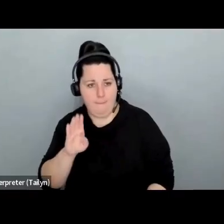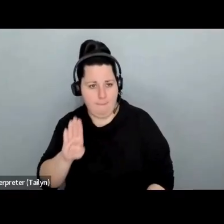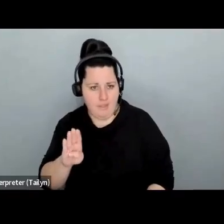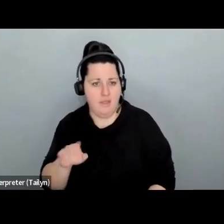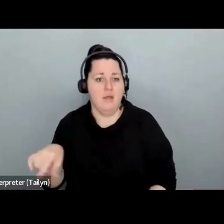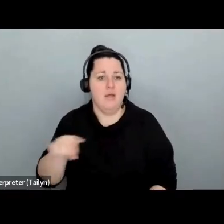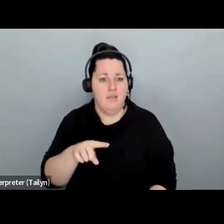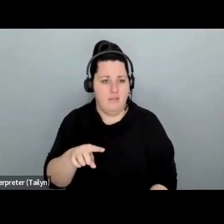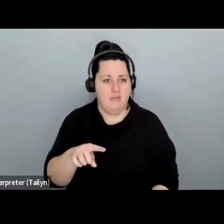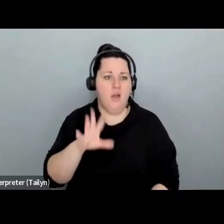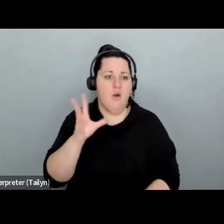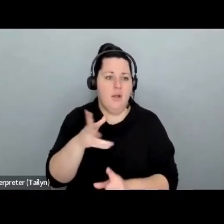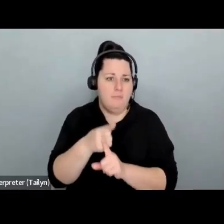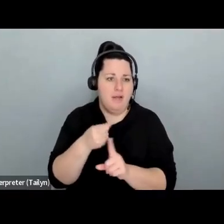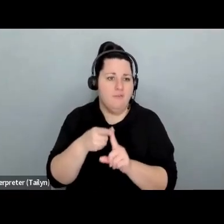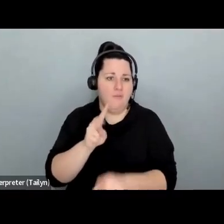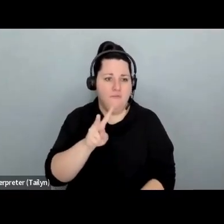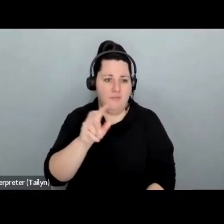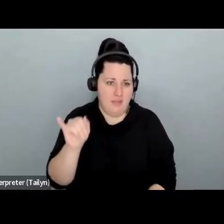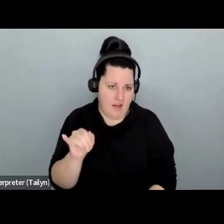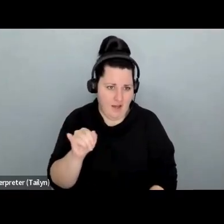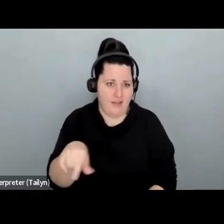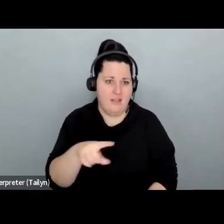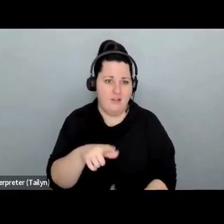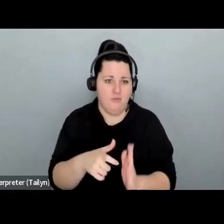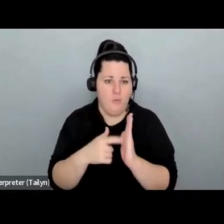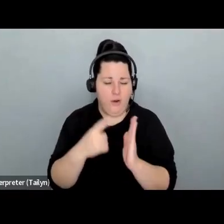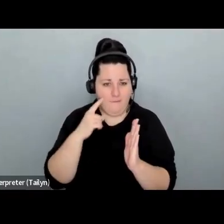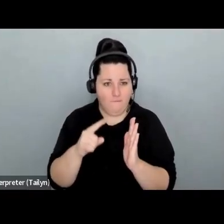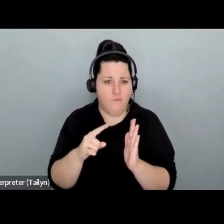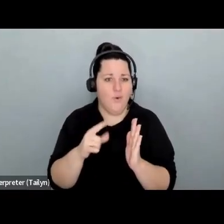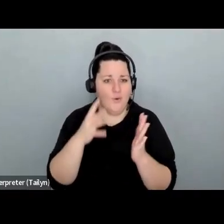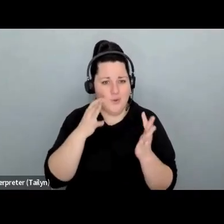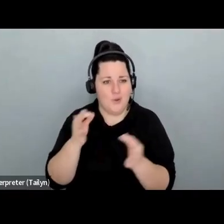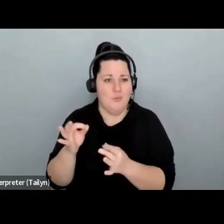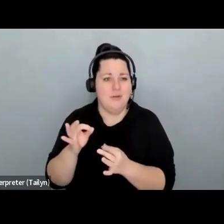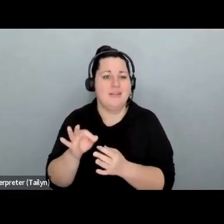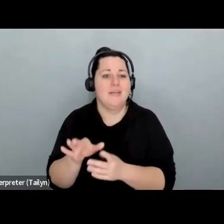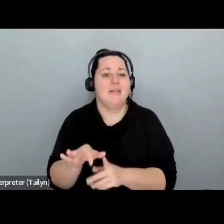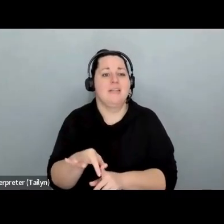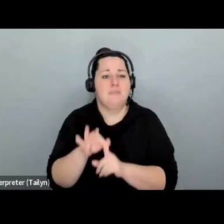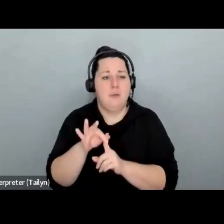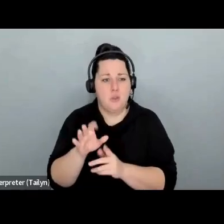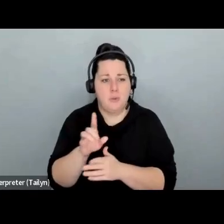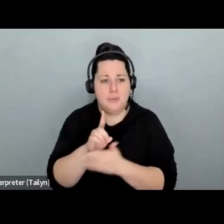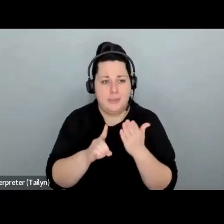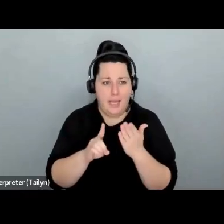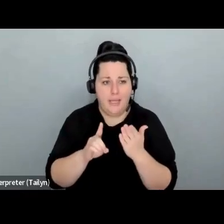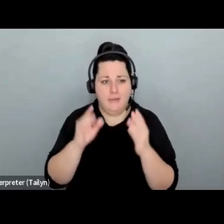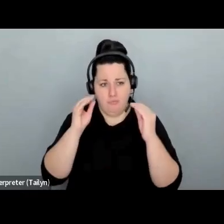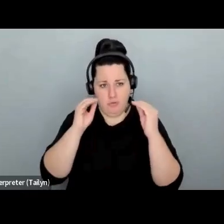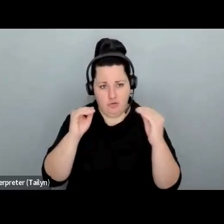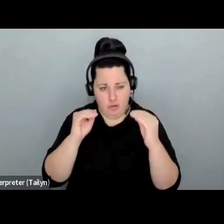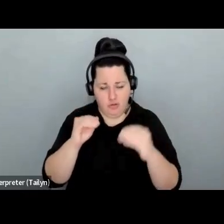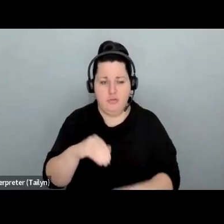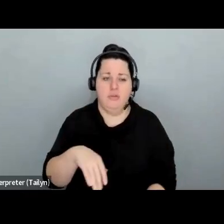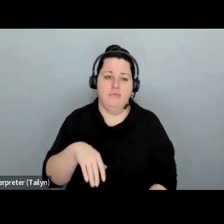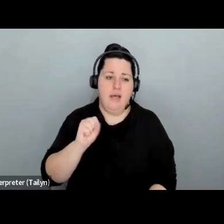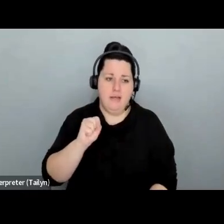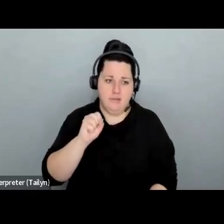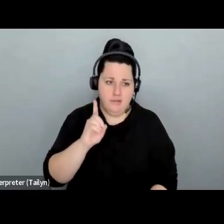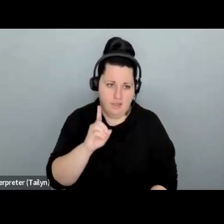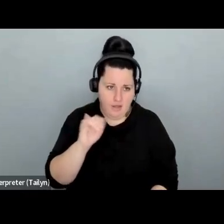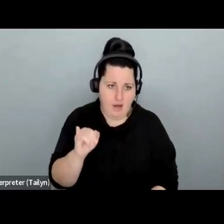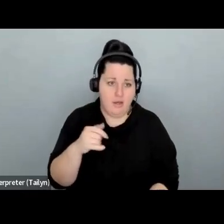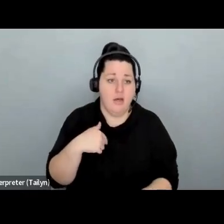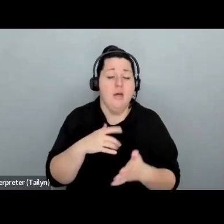to be impacted by visual impairment as required for determining specially designed instruction. The medical report may be waived by